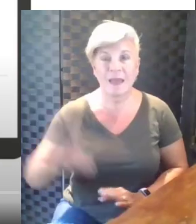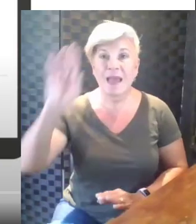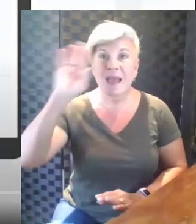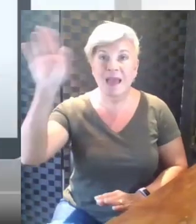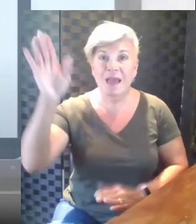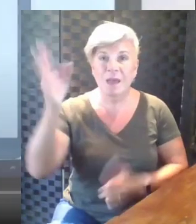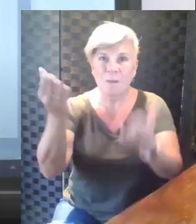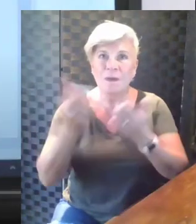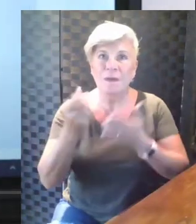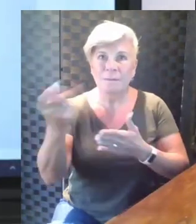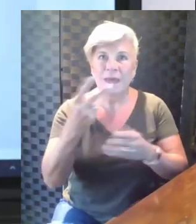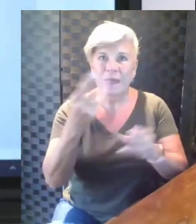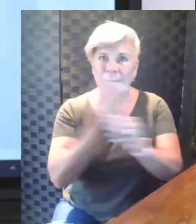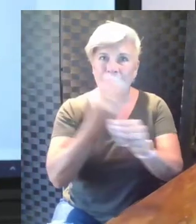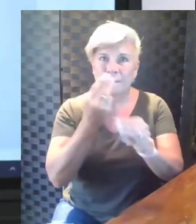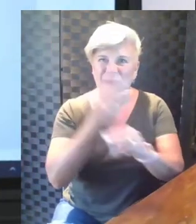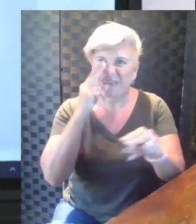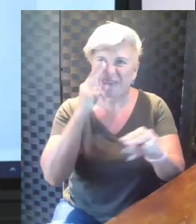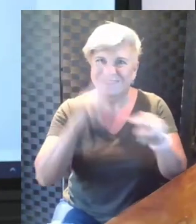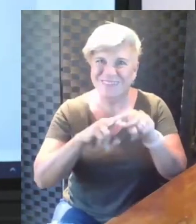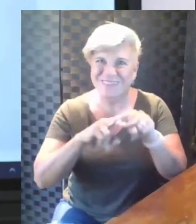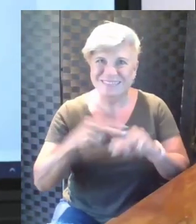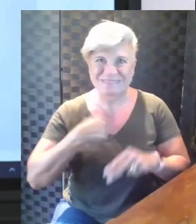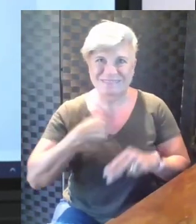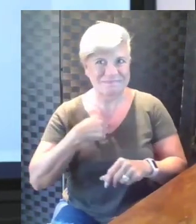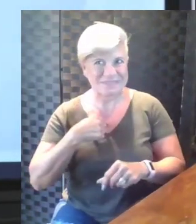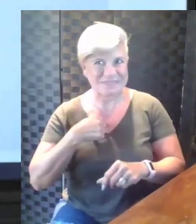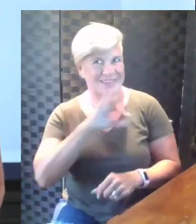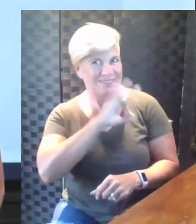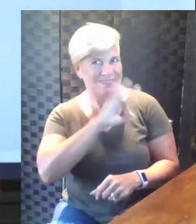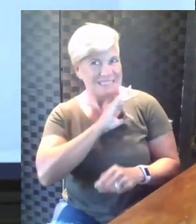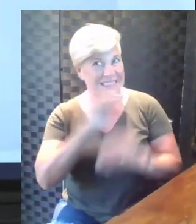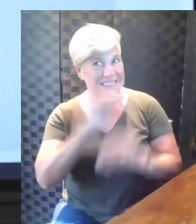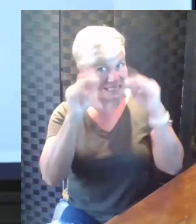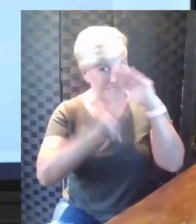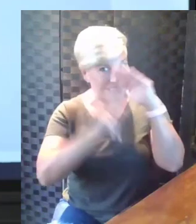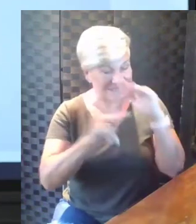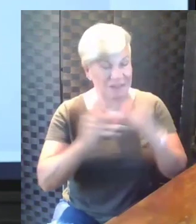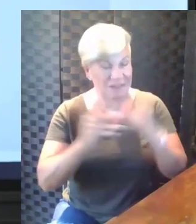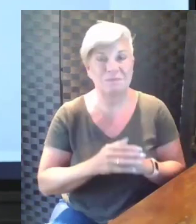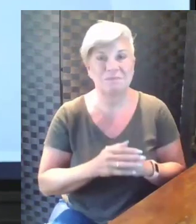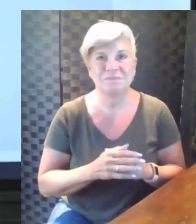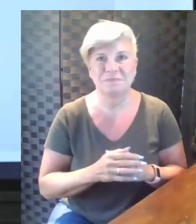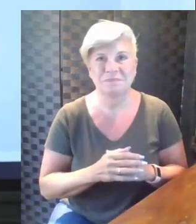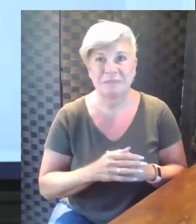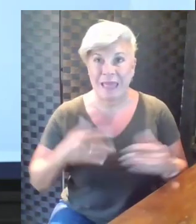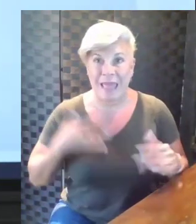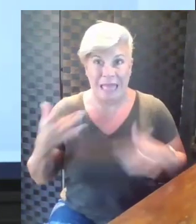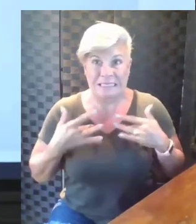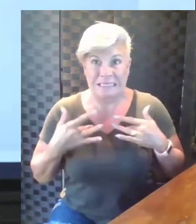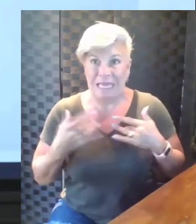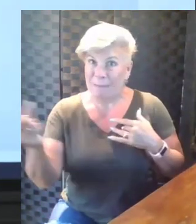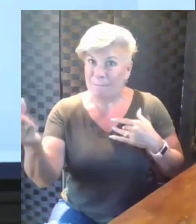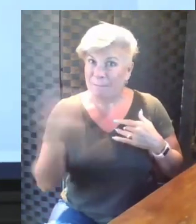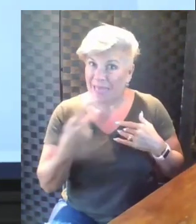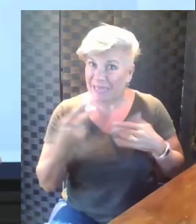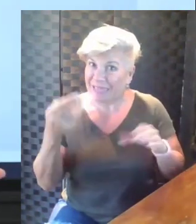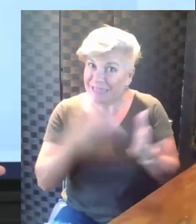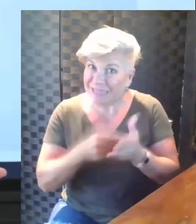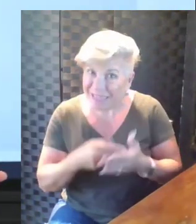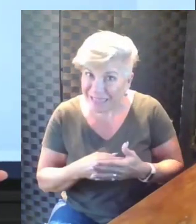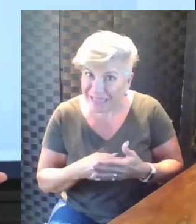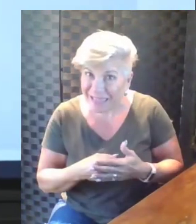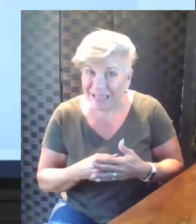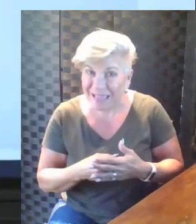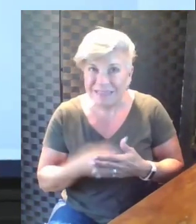Hello, and welcome back to our math adventures. I'm Mrs. Fithian, and I'm a kindergarten teacher at Hebron Elementary. I'm so excited that you're back again with me, and if